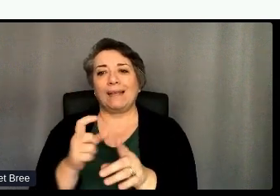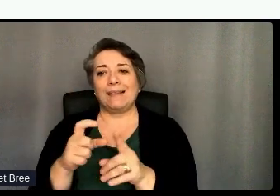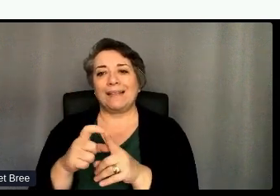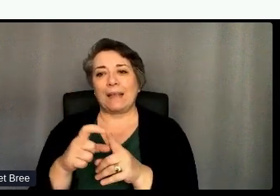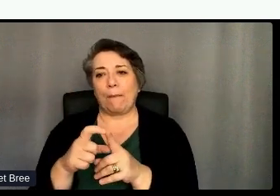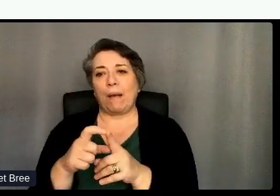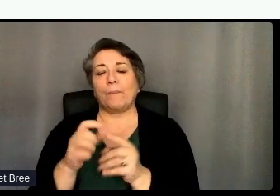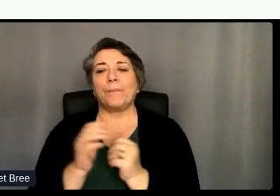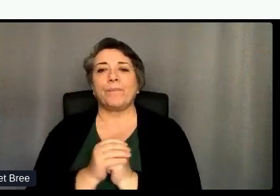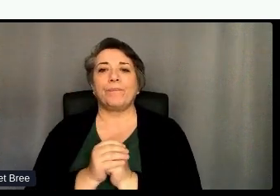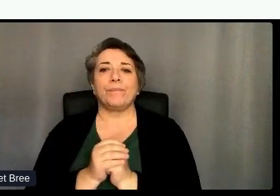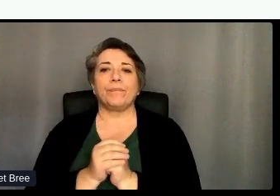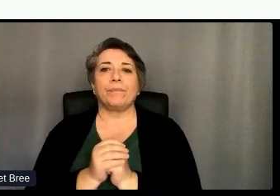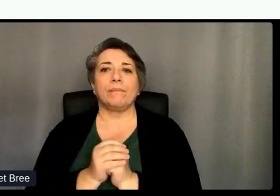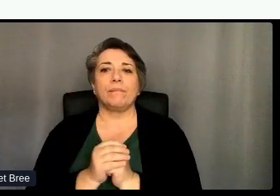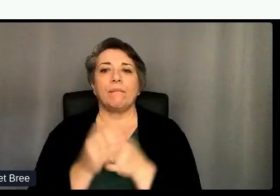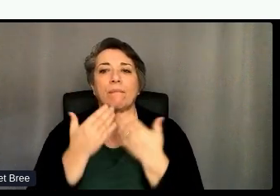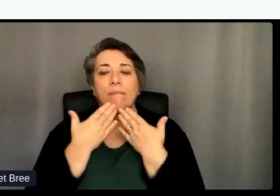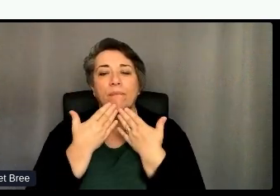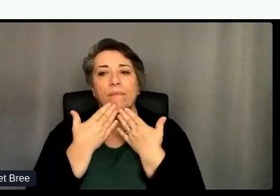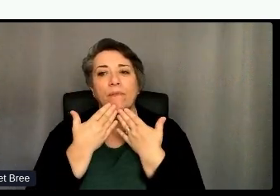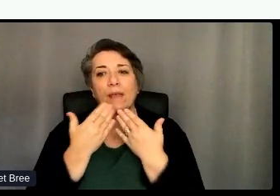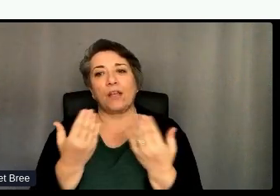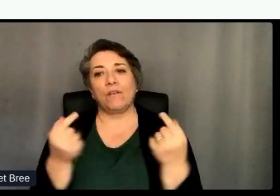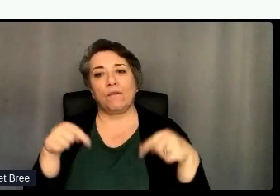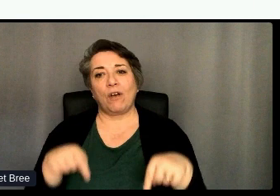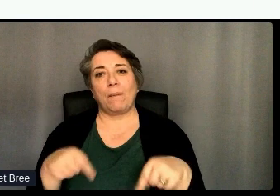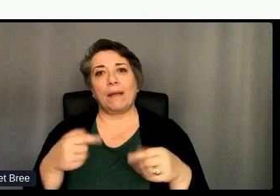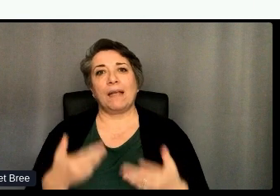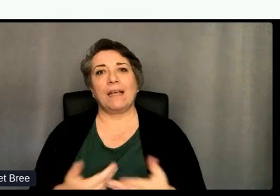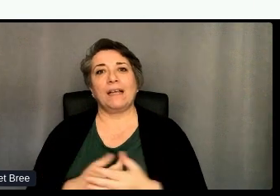And with that, I'd like to thank you for attending this session,